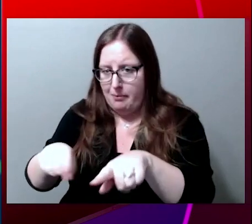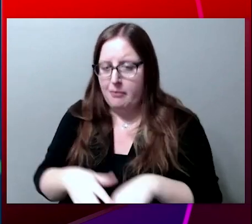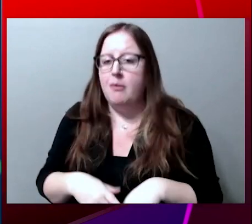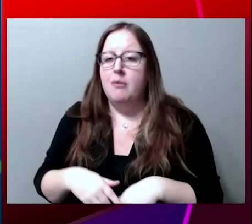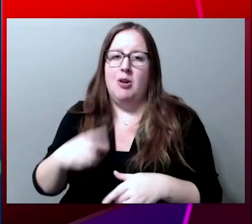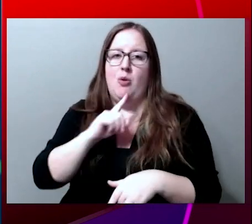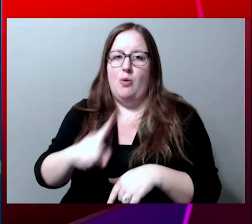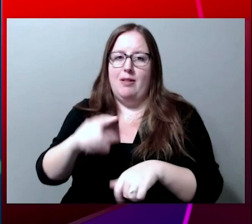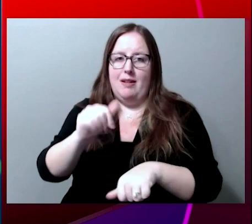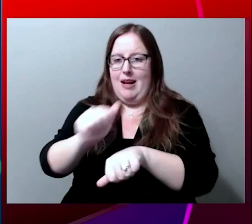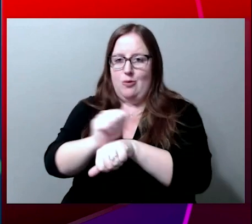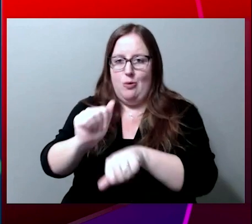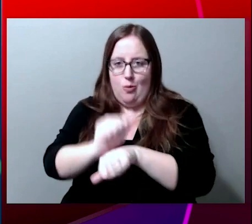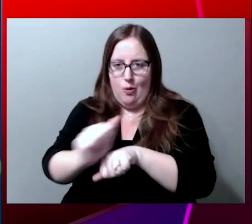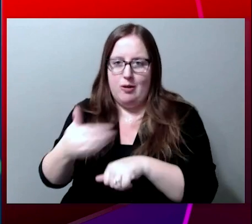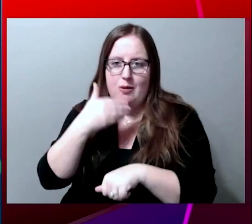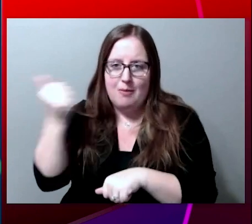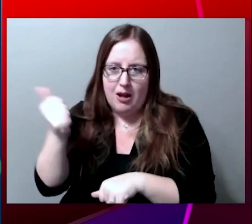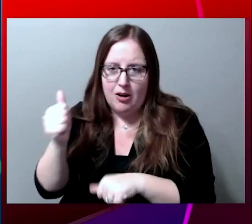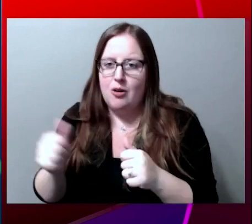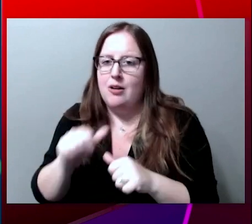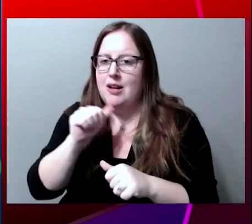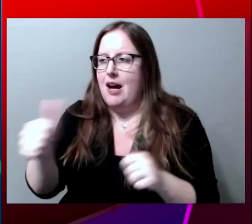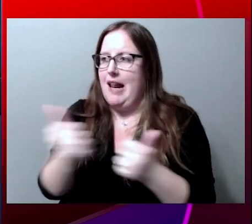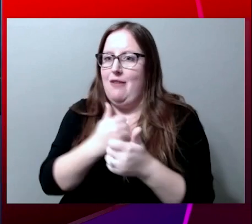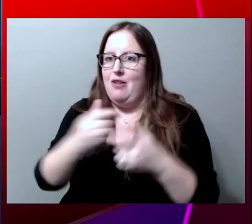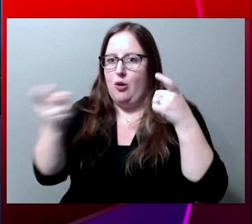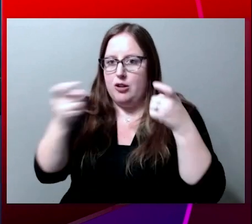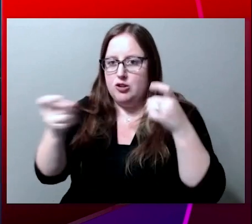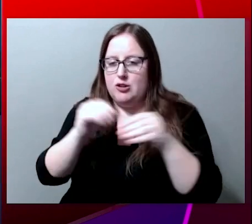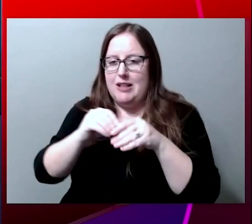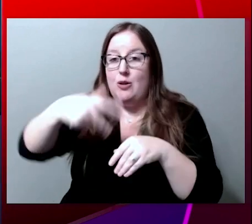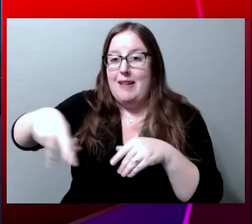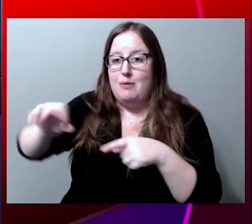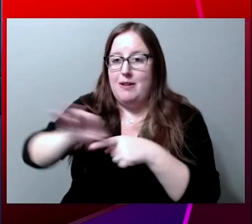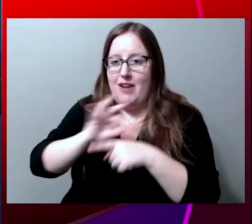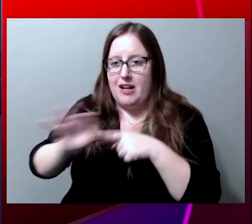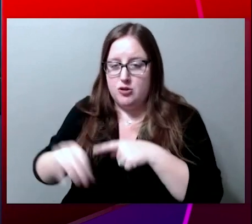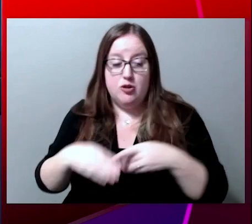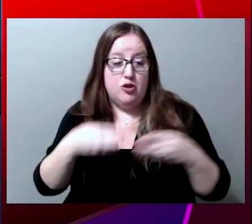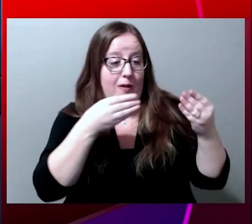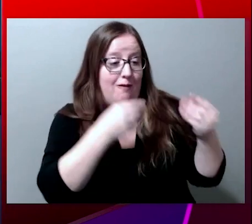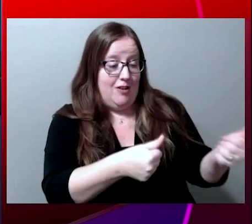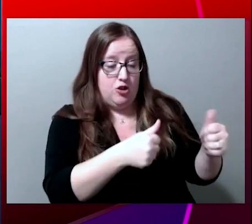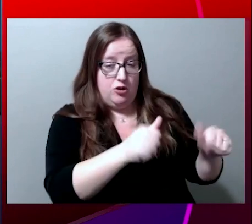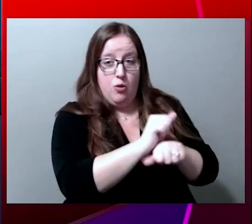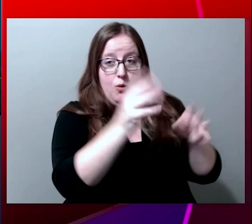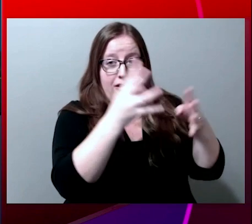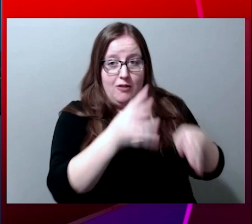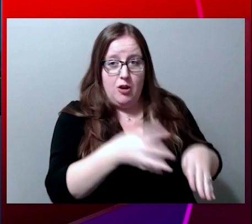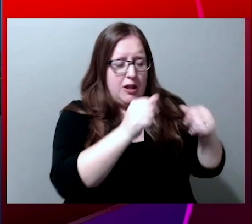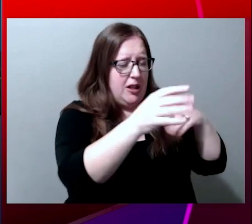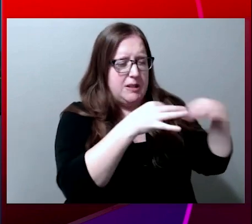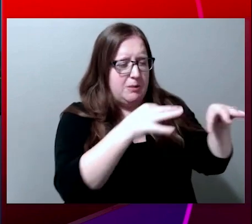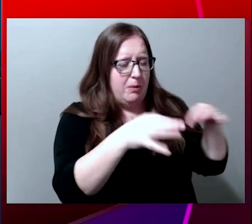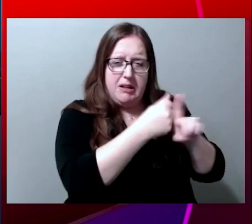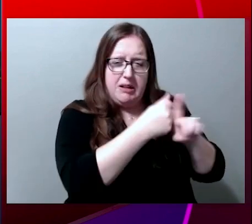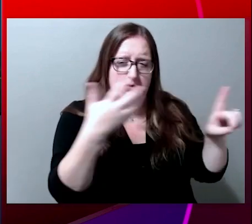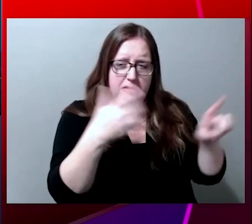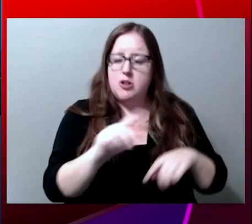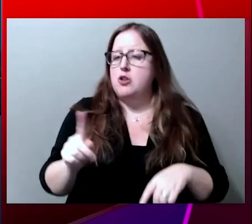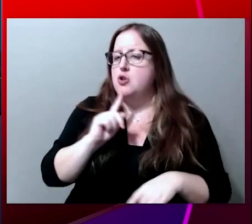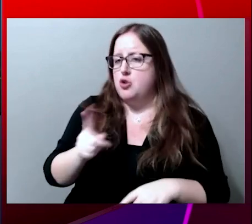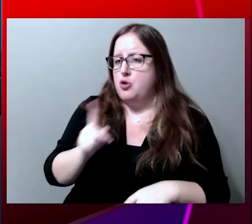lot more quickly, and you don't have to put all of that orchestration into your Lambda functions. So you mentioned Express workflows there. Yeah. Can you just explain a little bit about what those are? Yeah, sure.